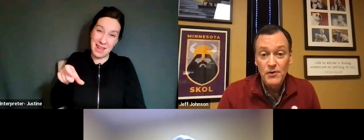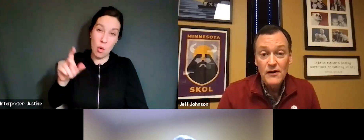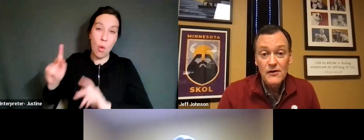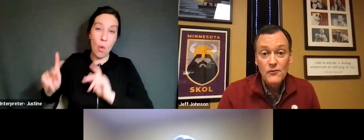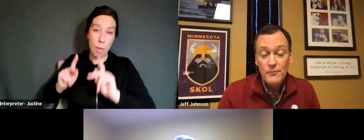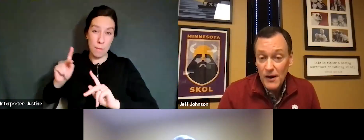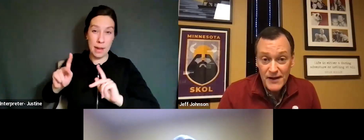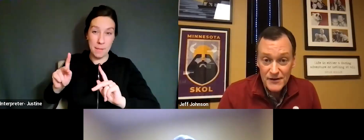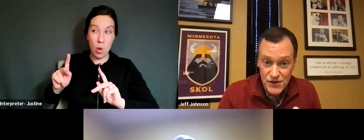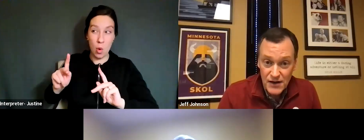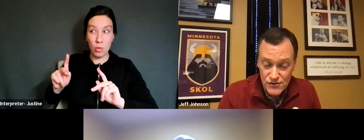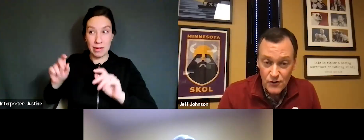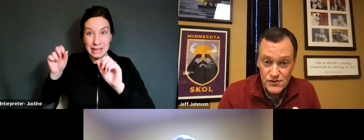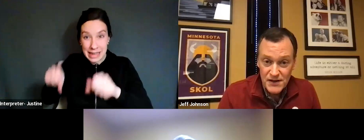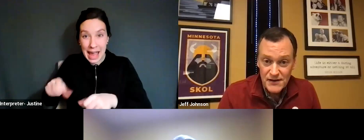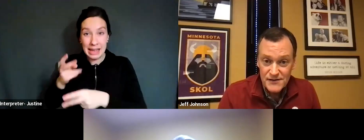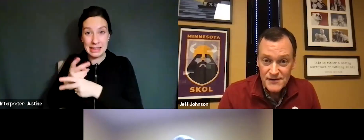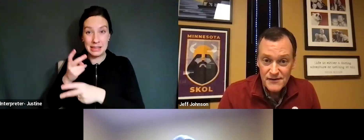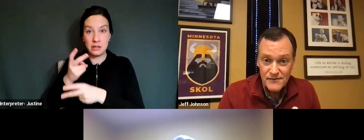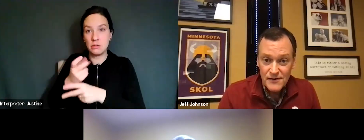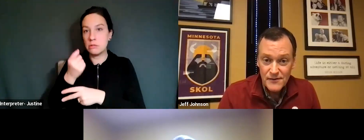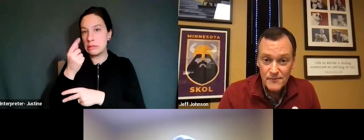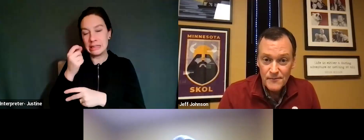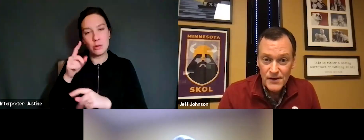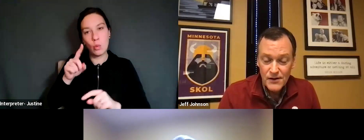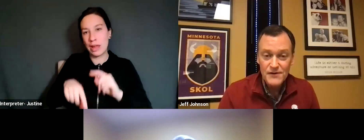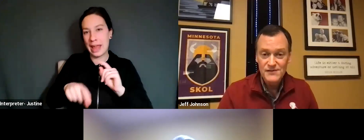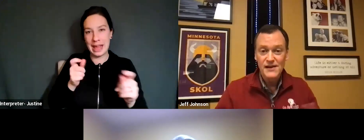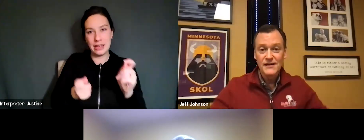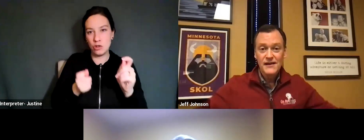exclude people. We probably can't change those because